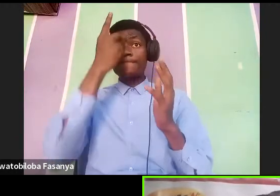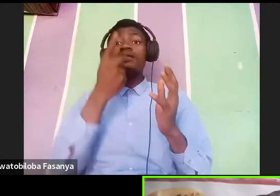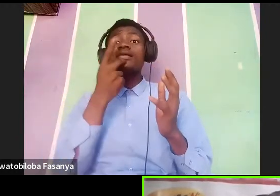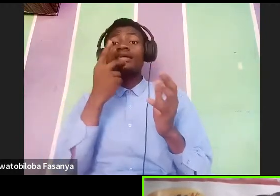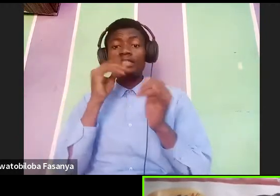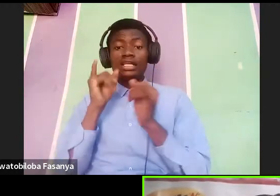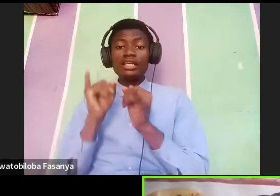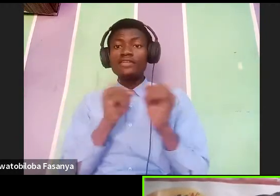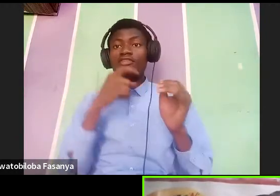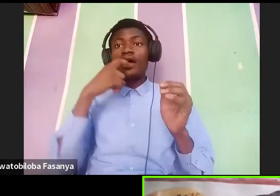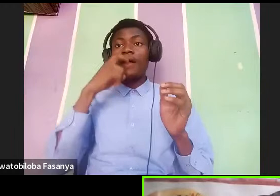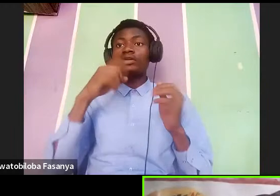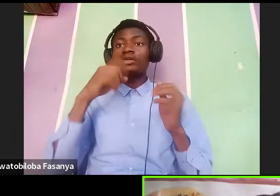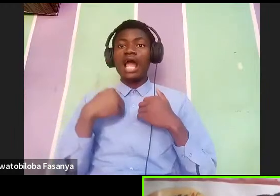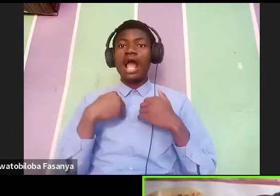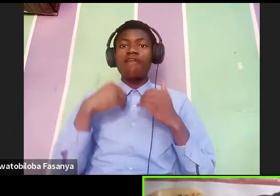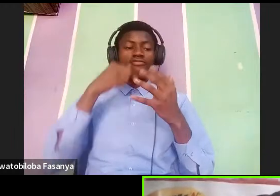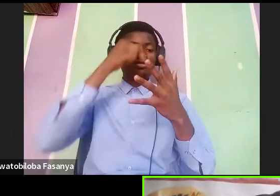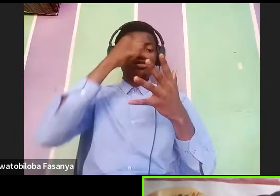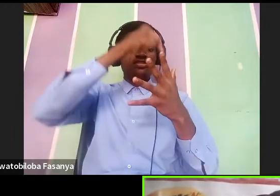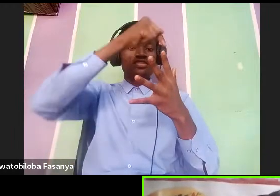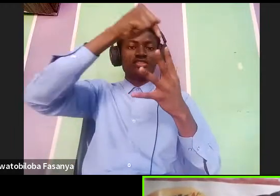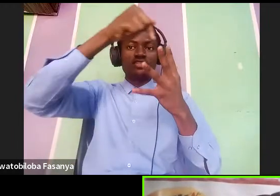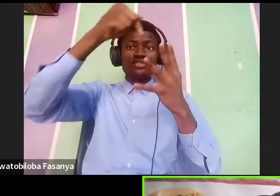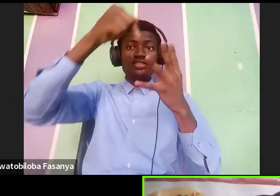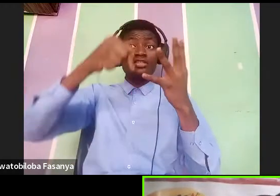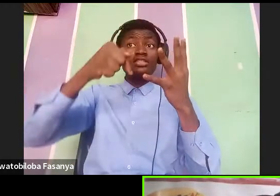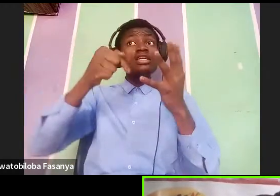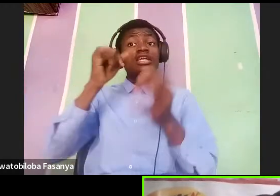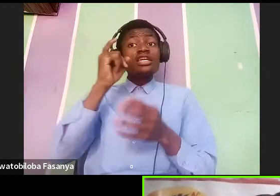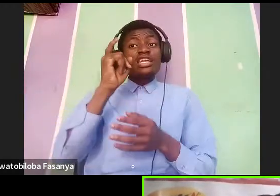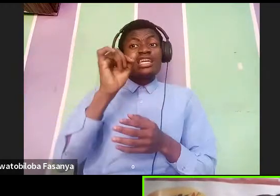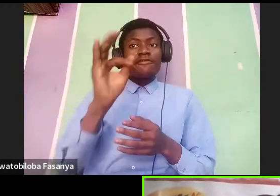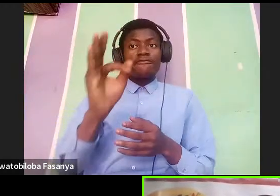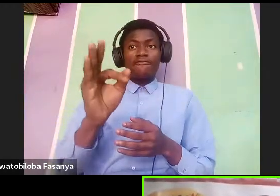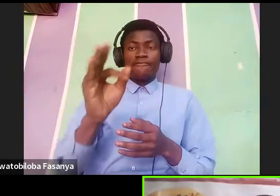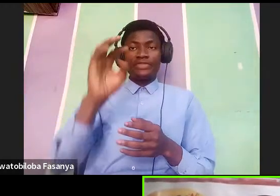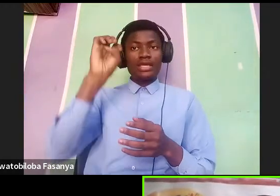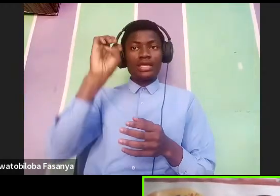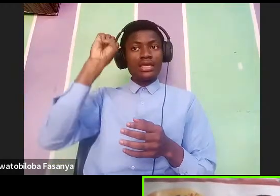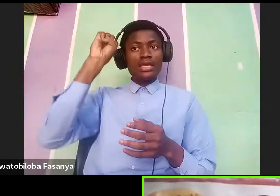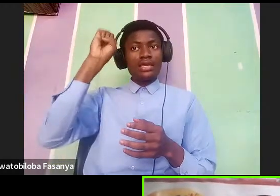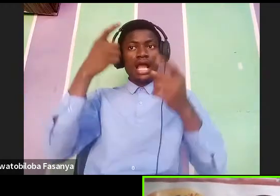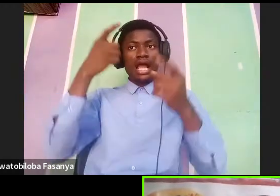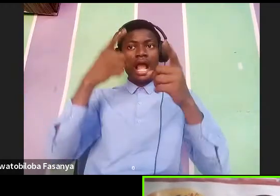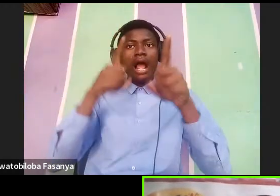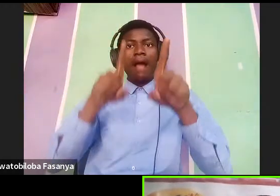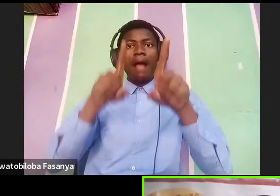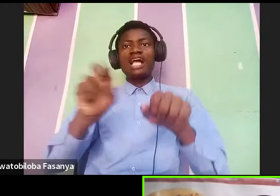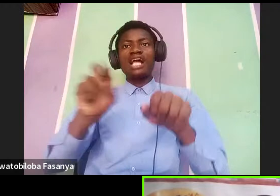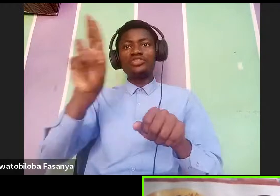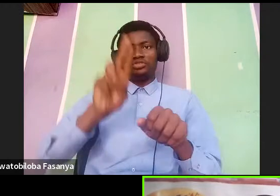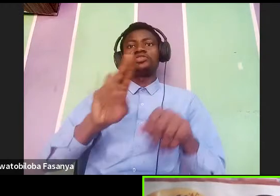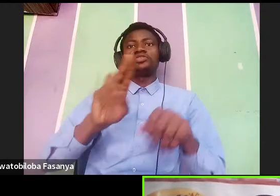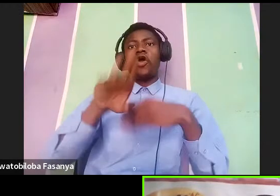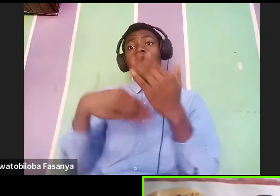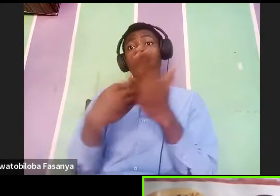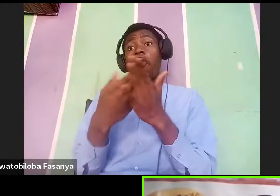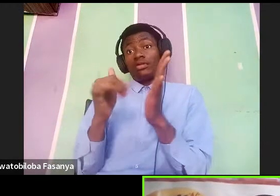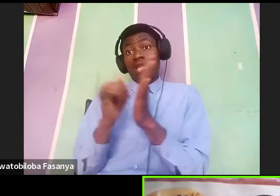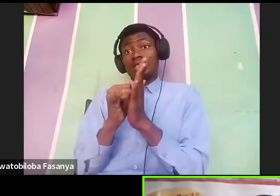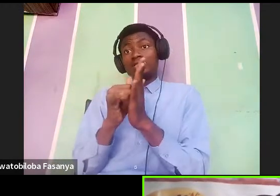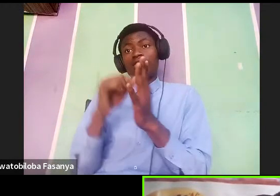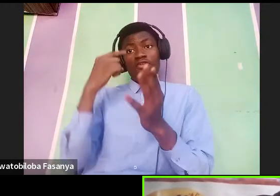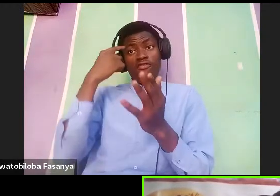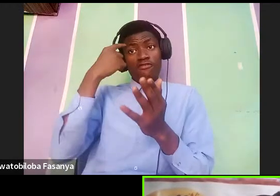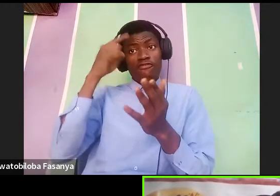their kitchen, so that should in case these things happen, they can use this to treat it. So let's look at this. Some people are not